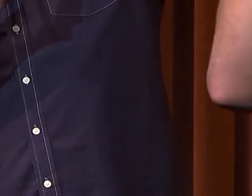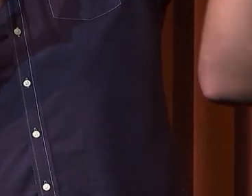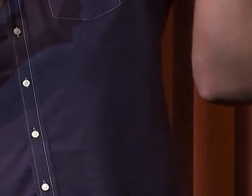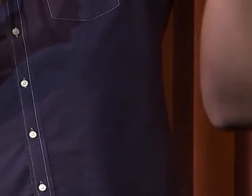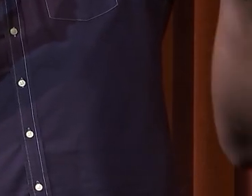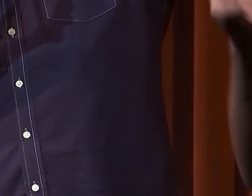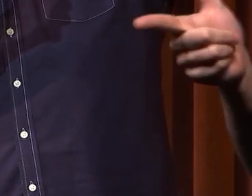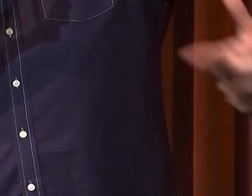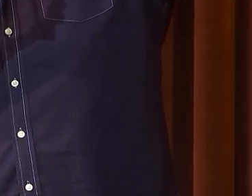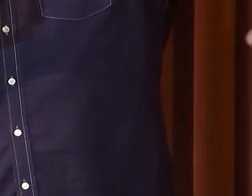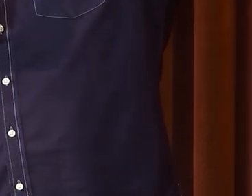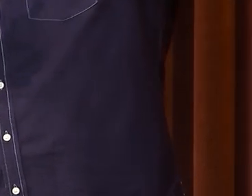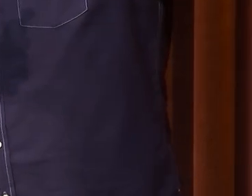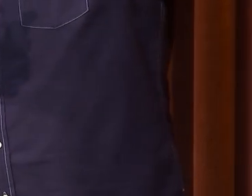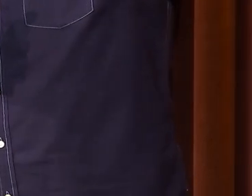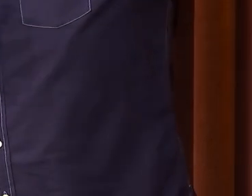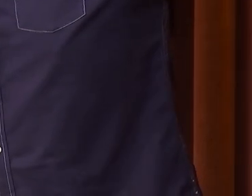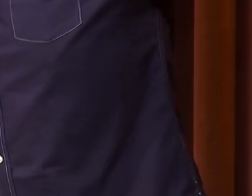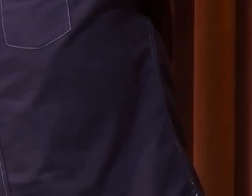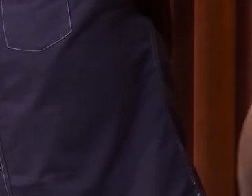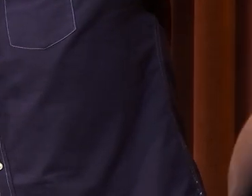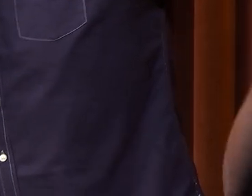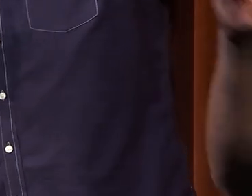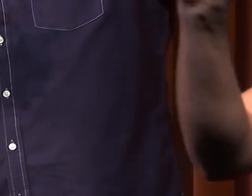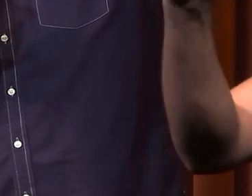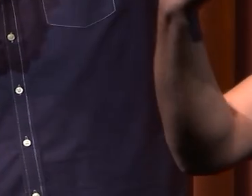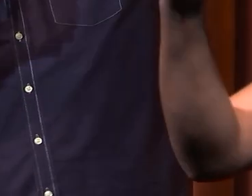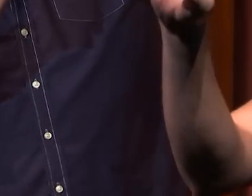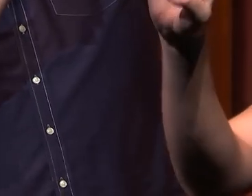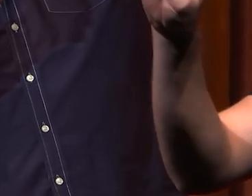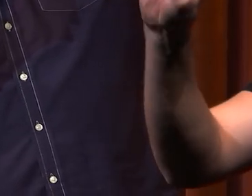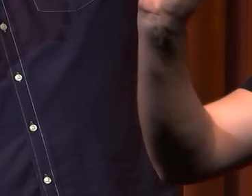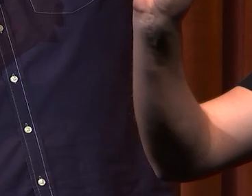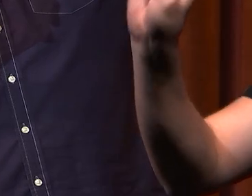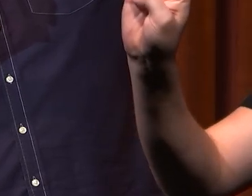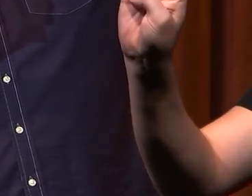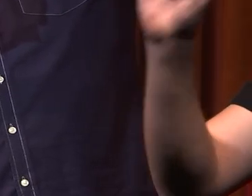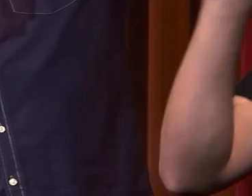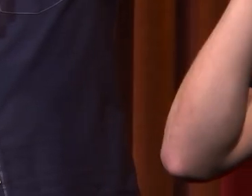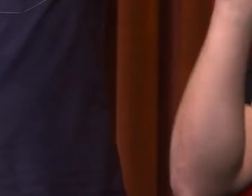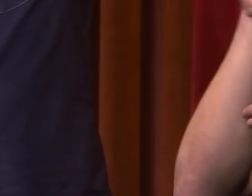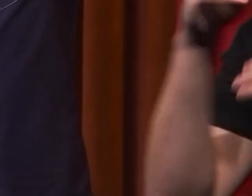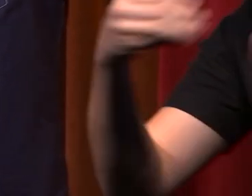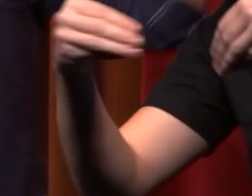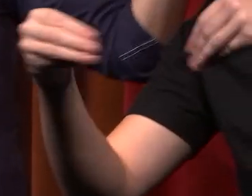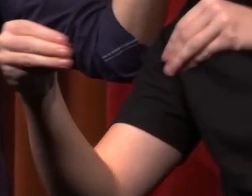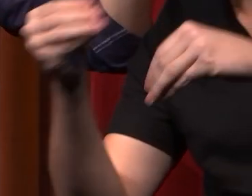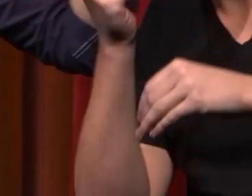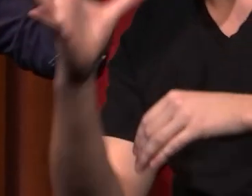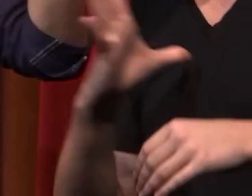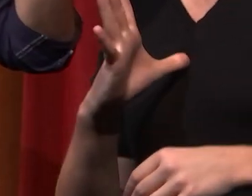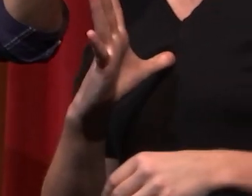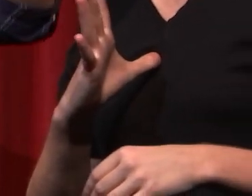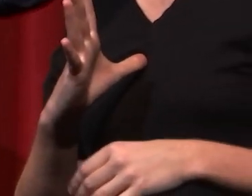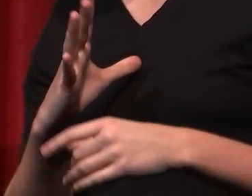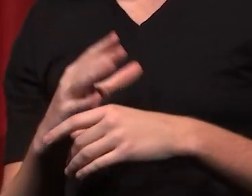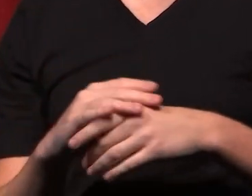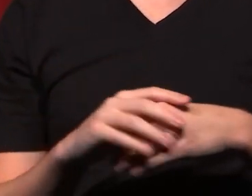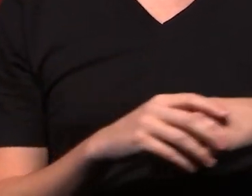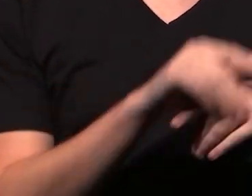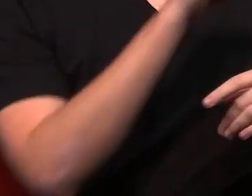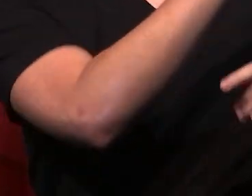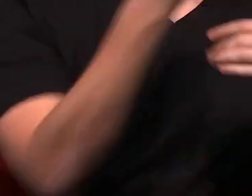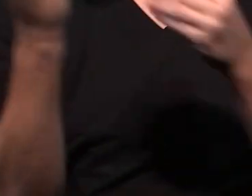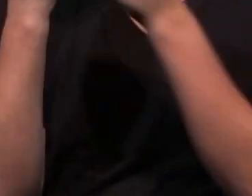Distillery, and Sheba Feminist Sex Shop, yes. And then we also have the best grocery outlet in the country,